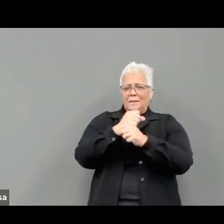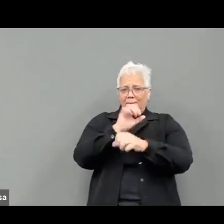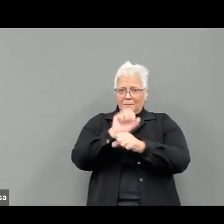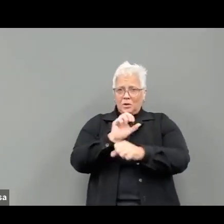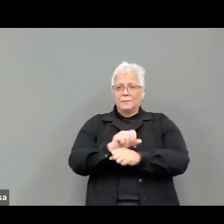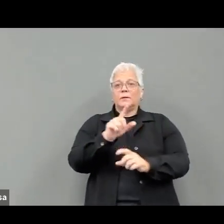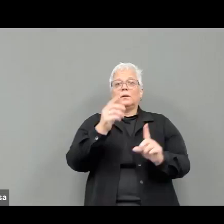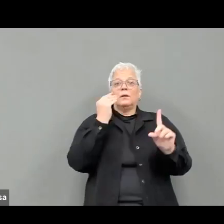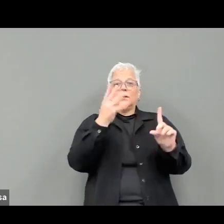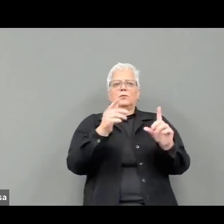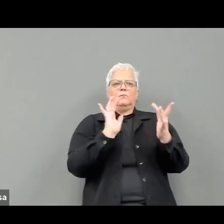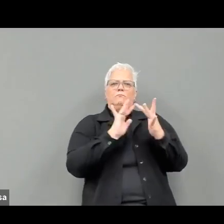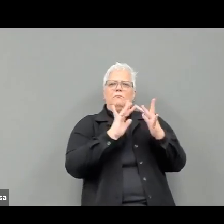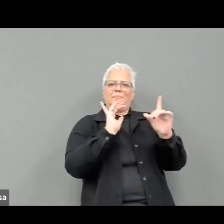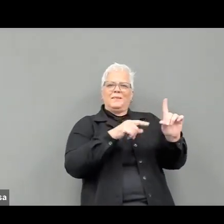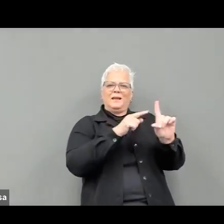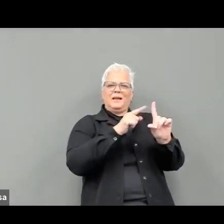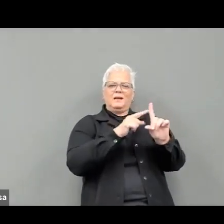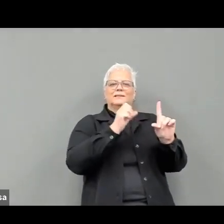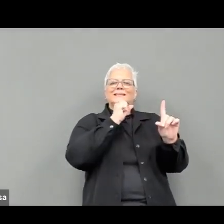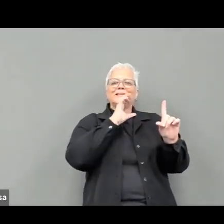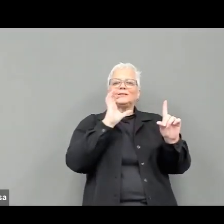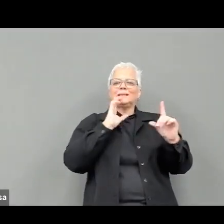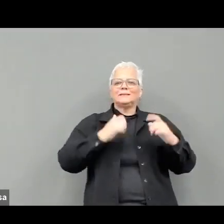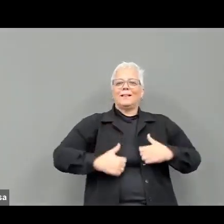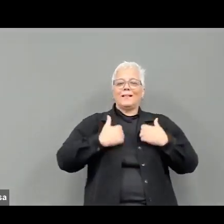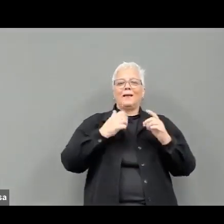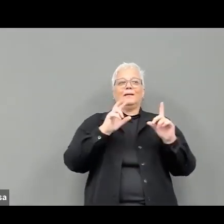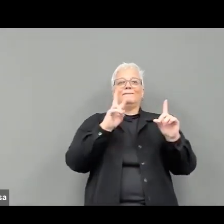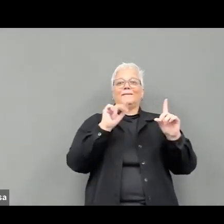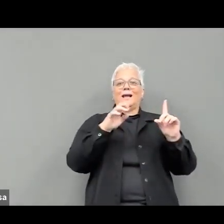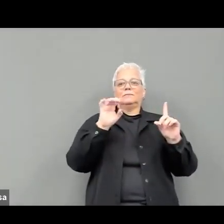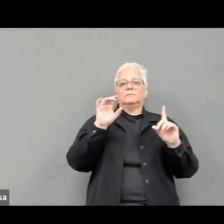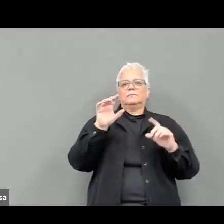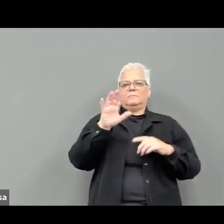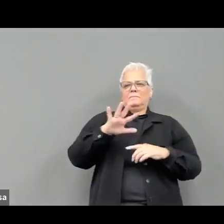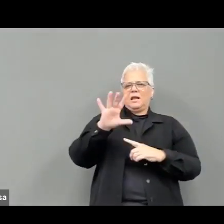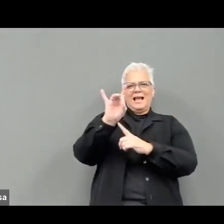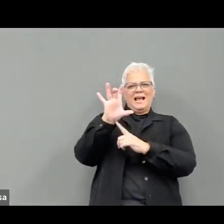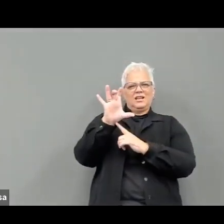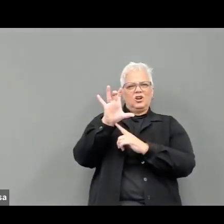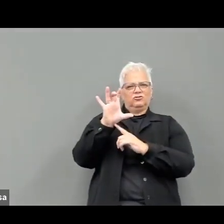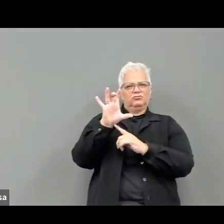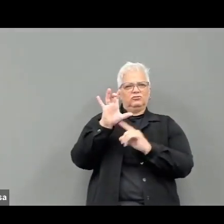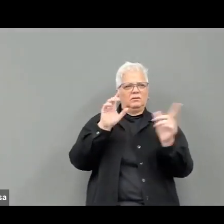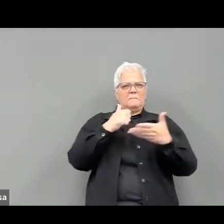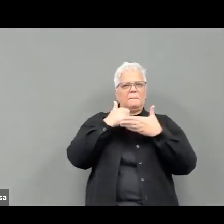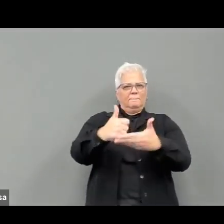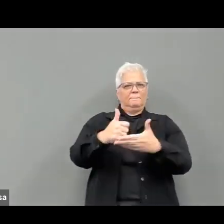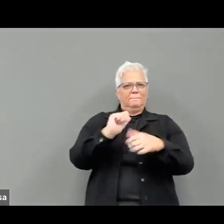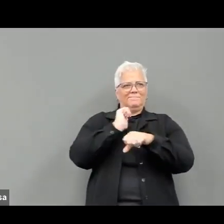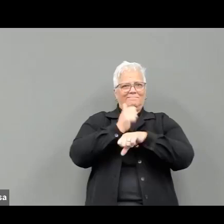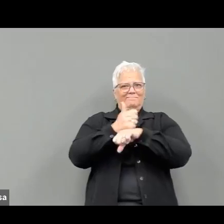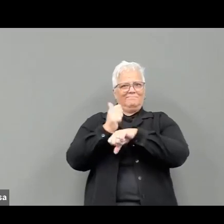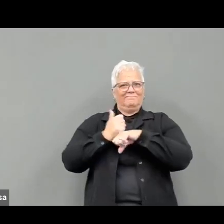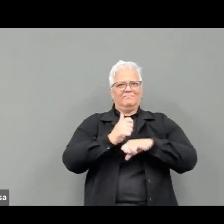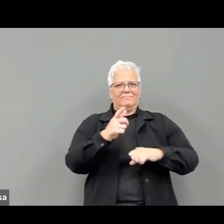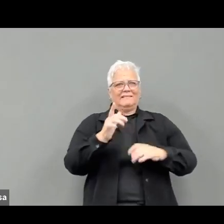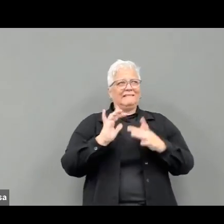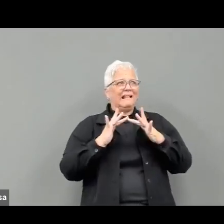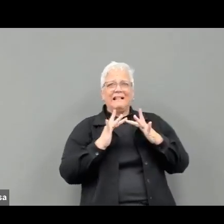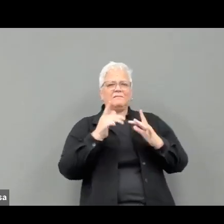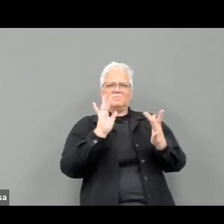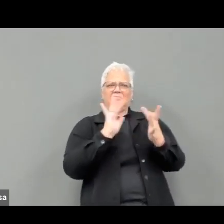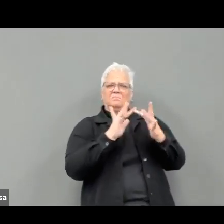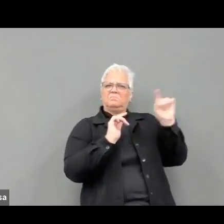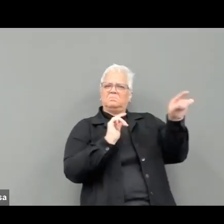lot of mechanics there, but I won't get into that other than to say per vaccine, the amount